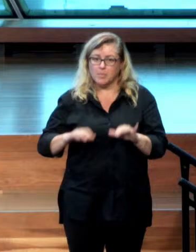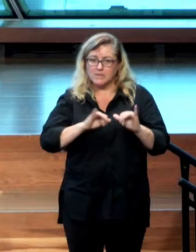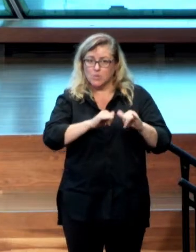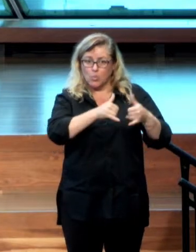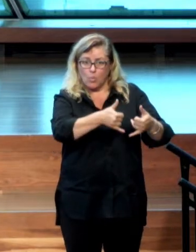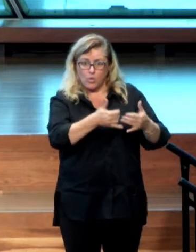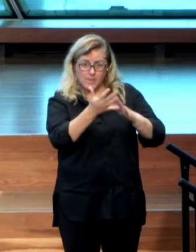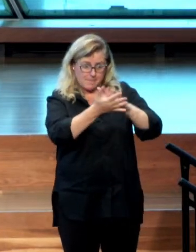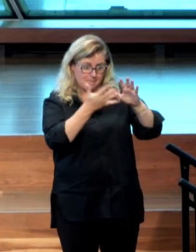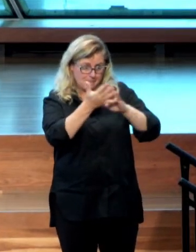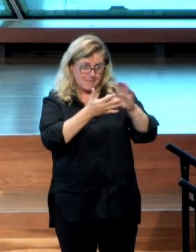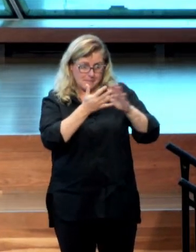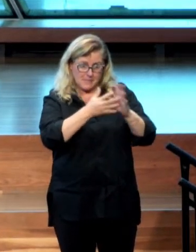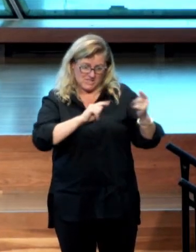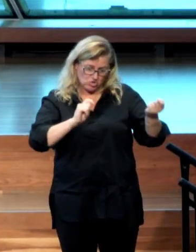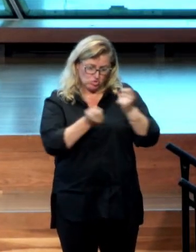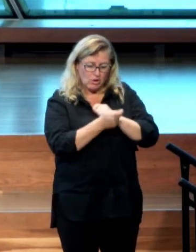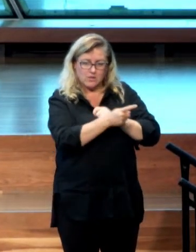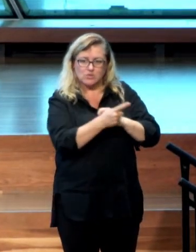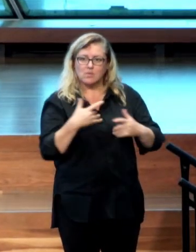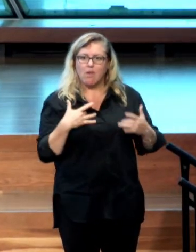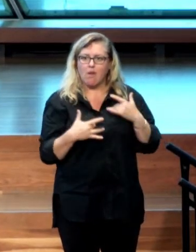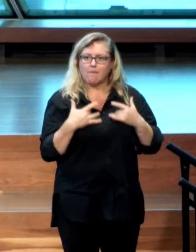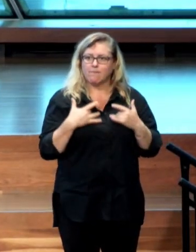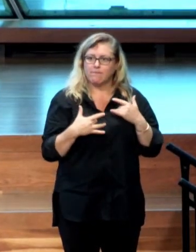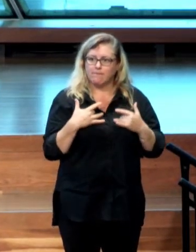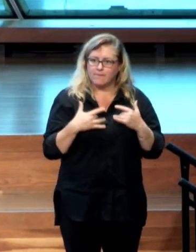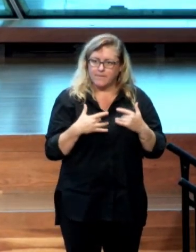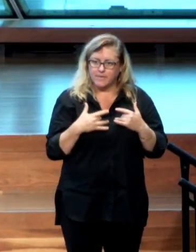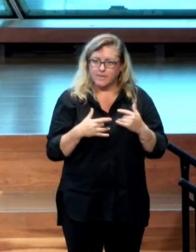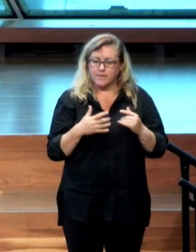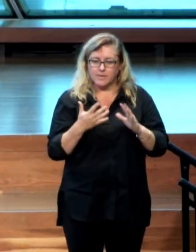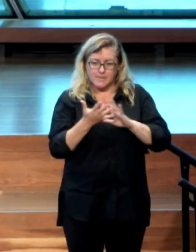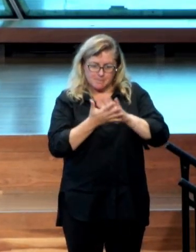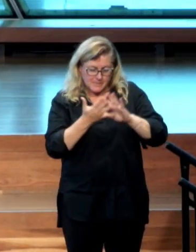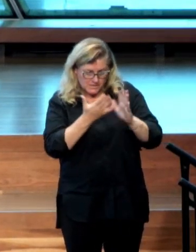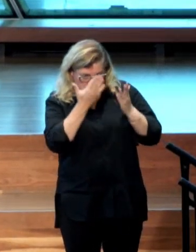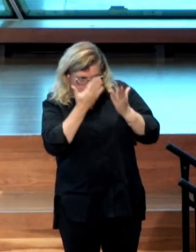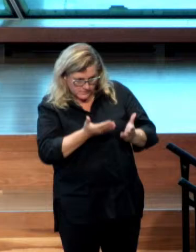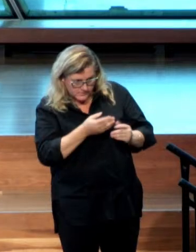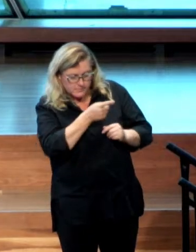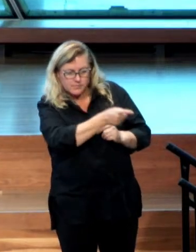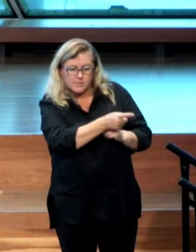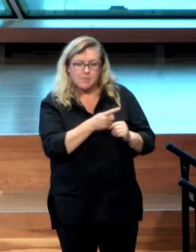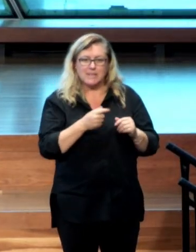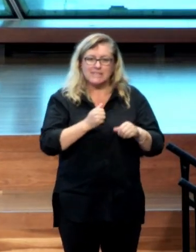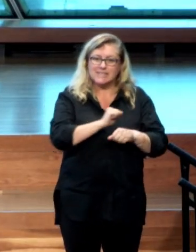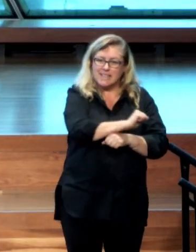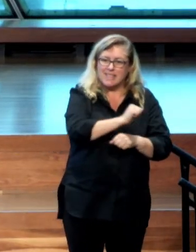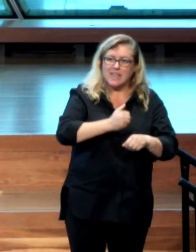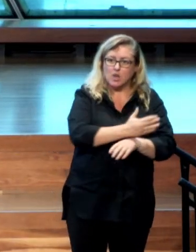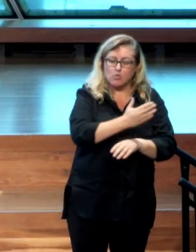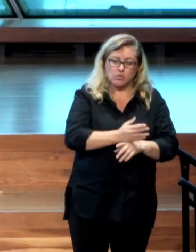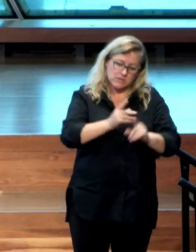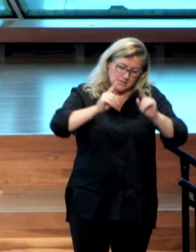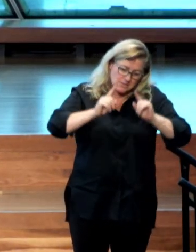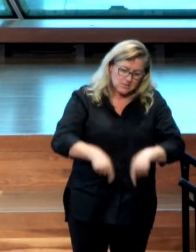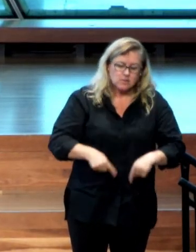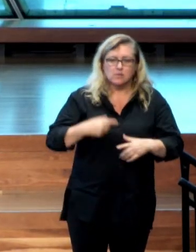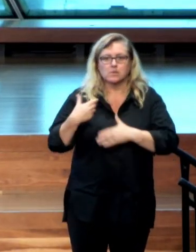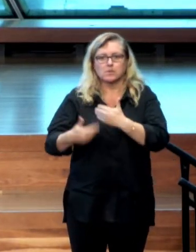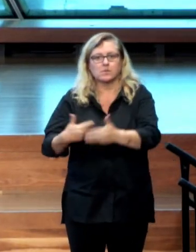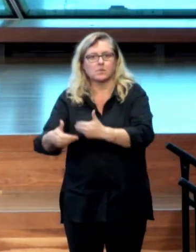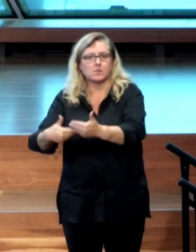literally changed the course of the winners' lives, honouring and sometimes launching the careers of some of this country's most respected and acclaimed